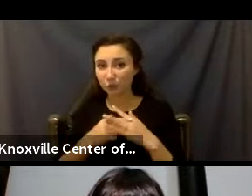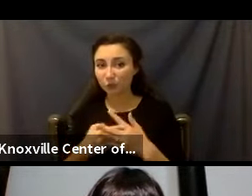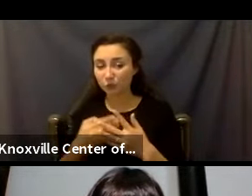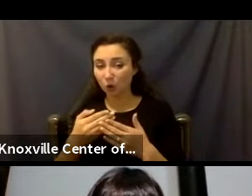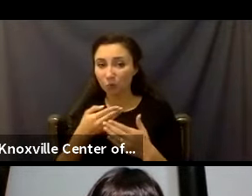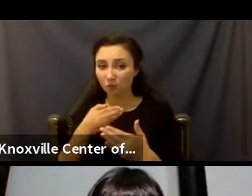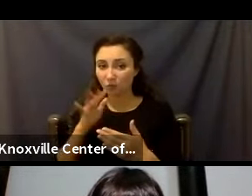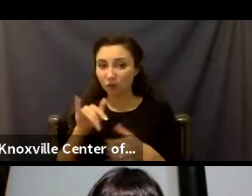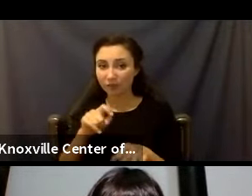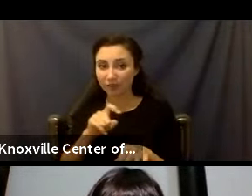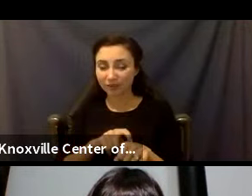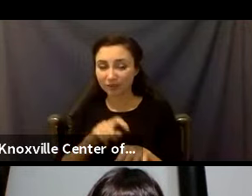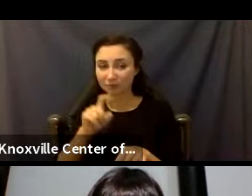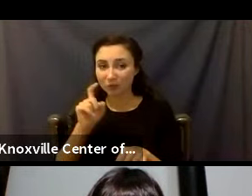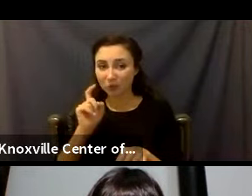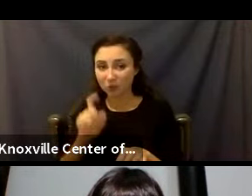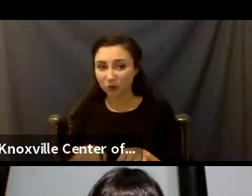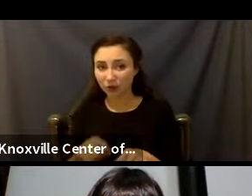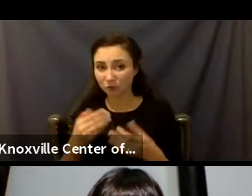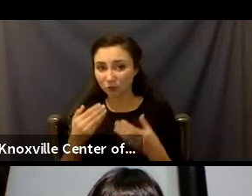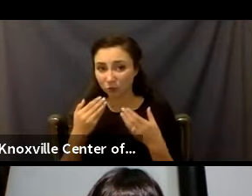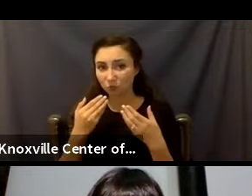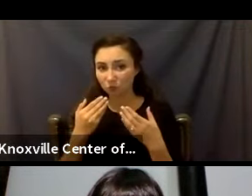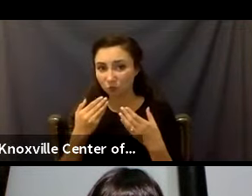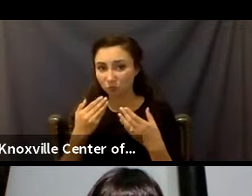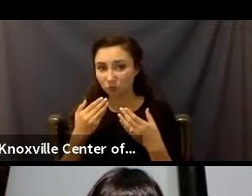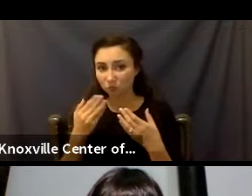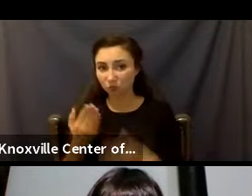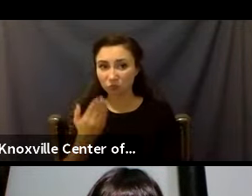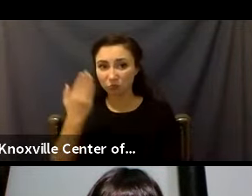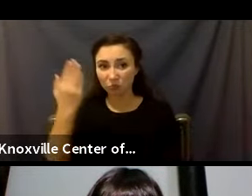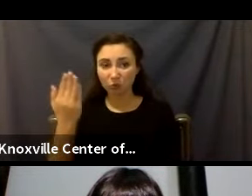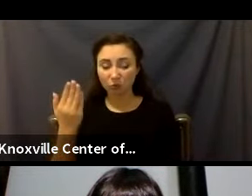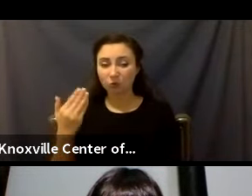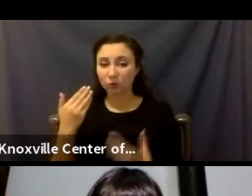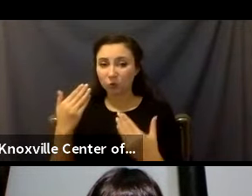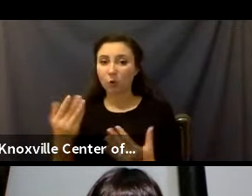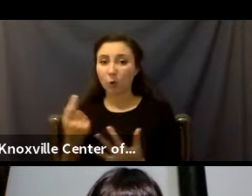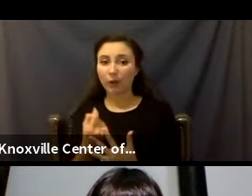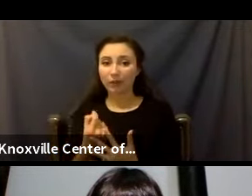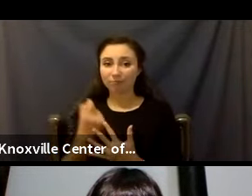you need to probably move to go ahead and rescind